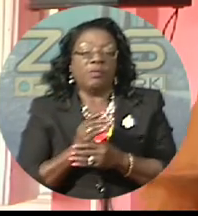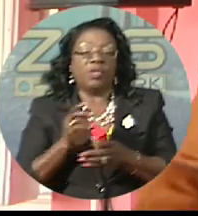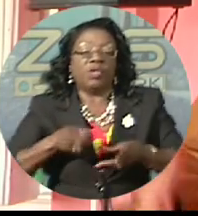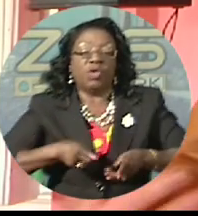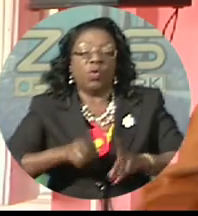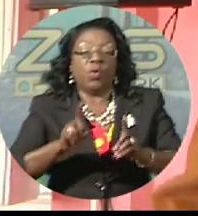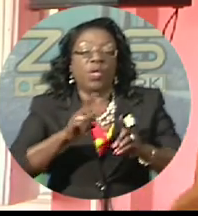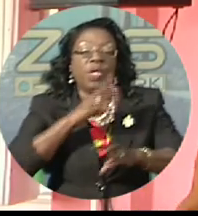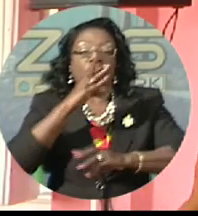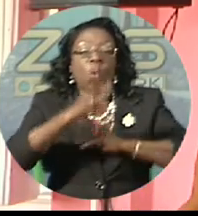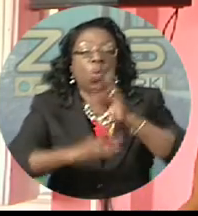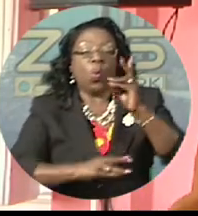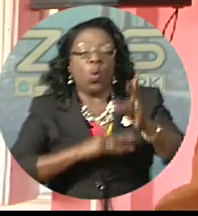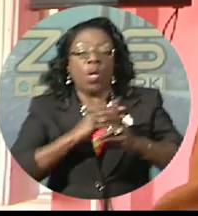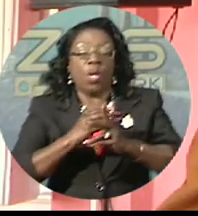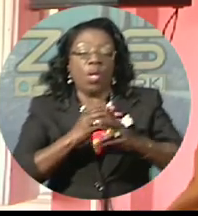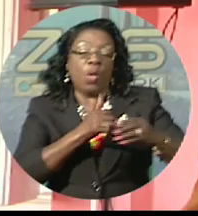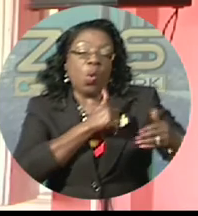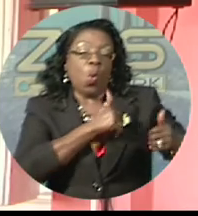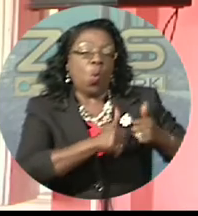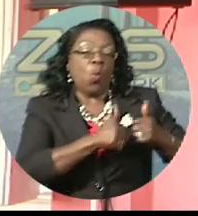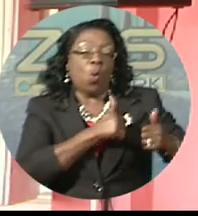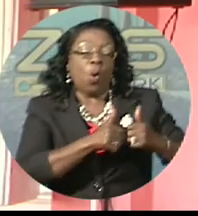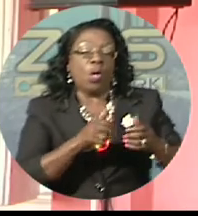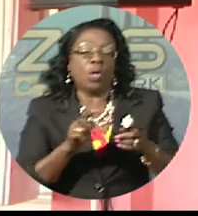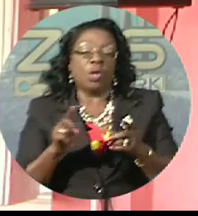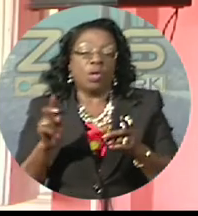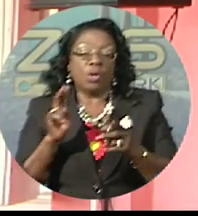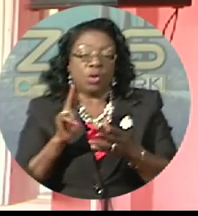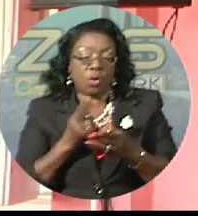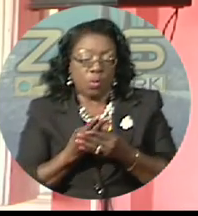but it was during the time of the Burma Road Riot, the